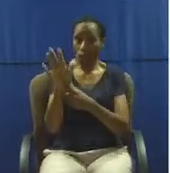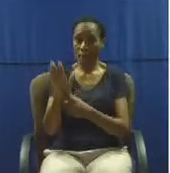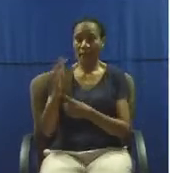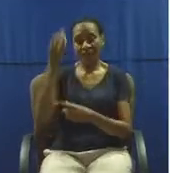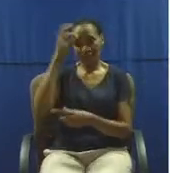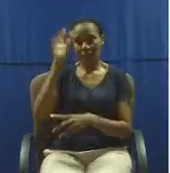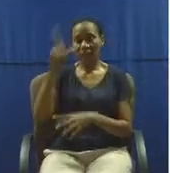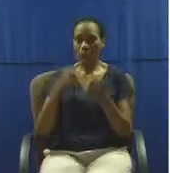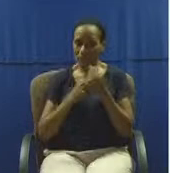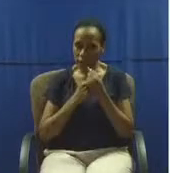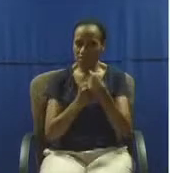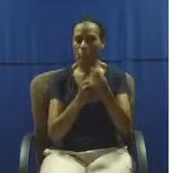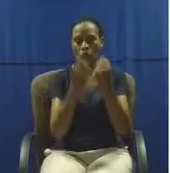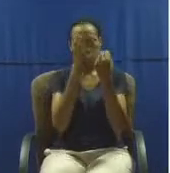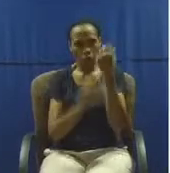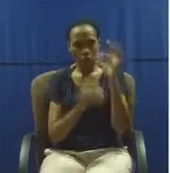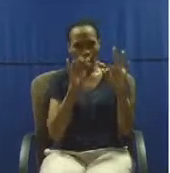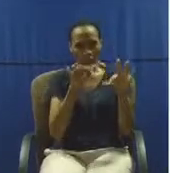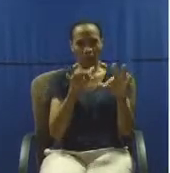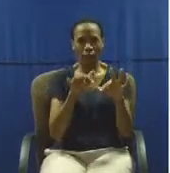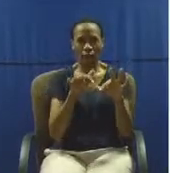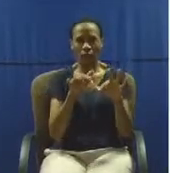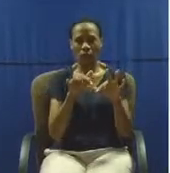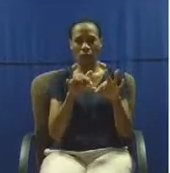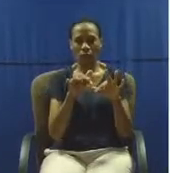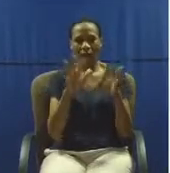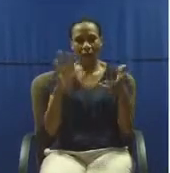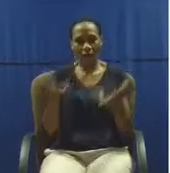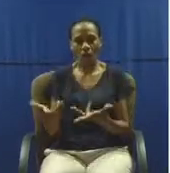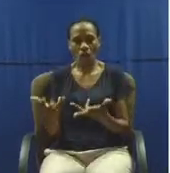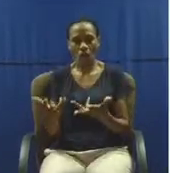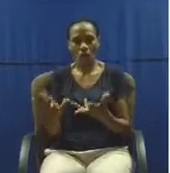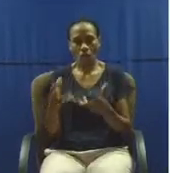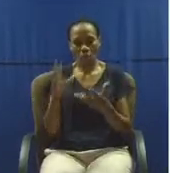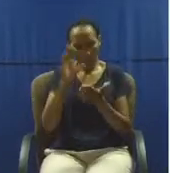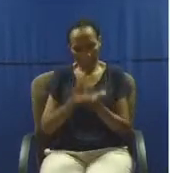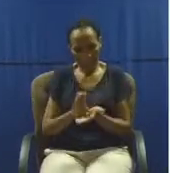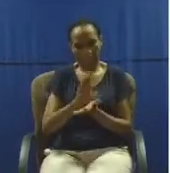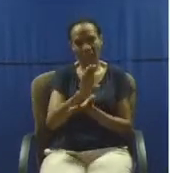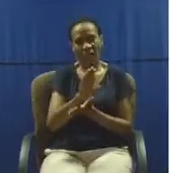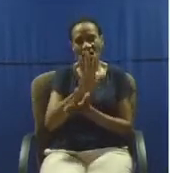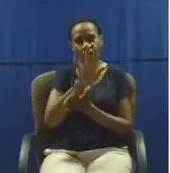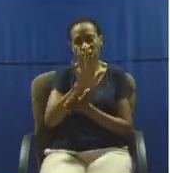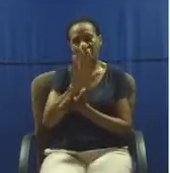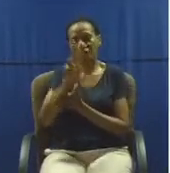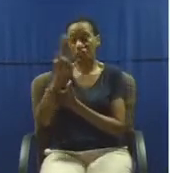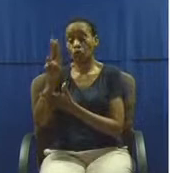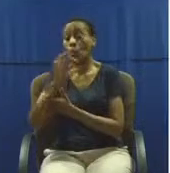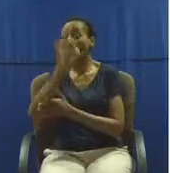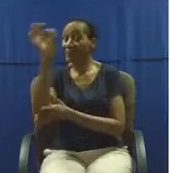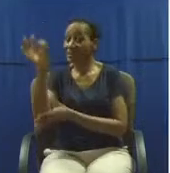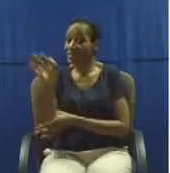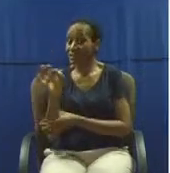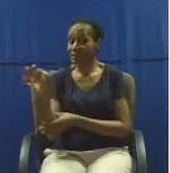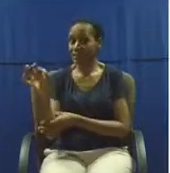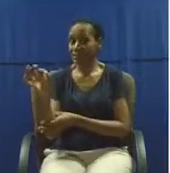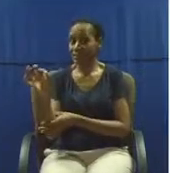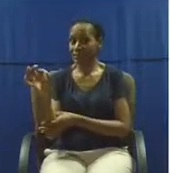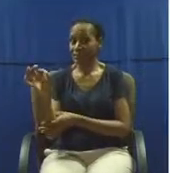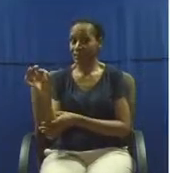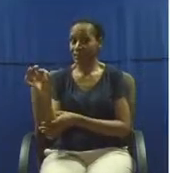poor and vulnerable South Africans by allocating an average of 52% of